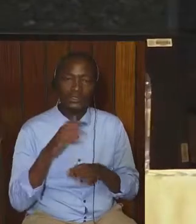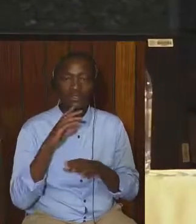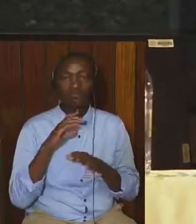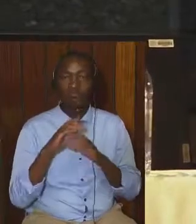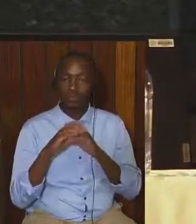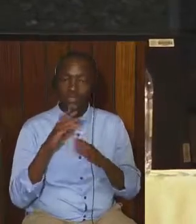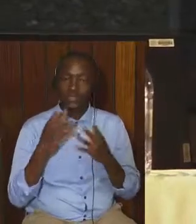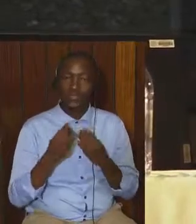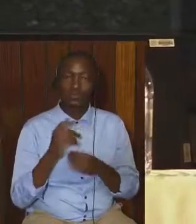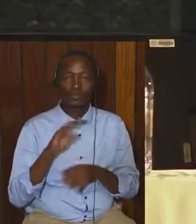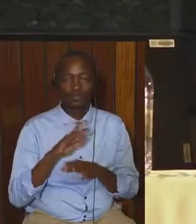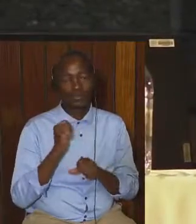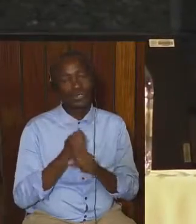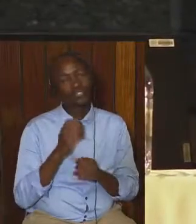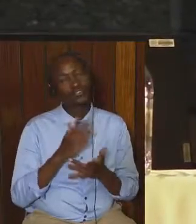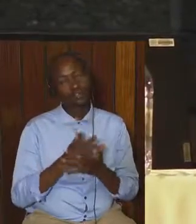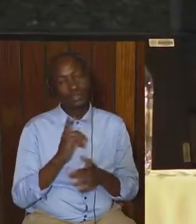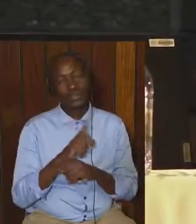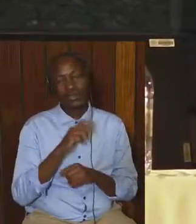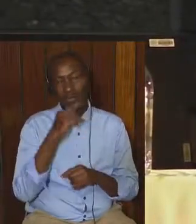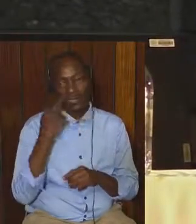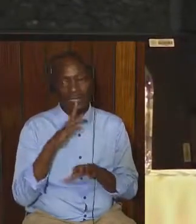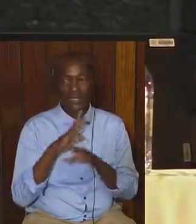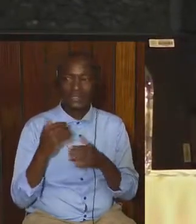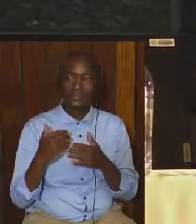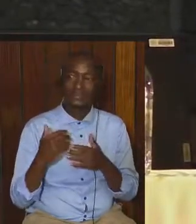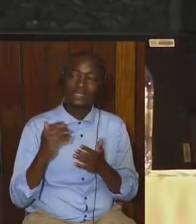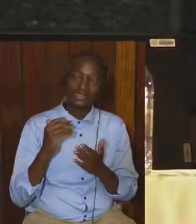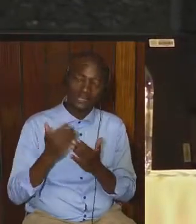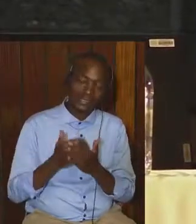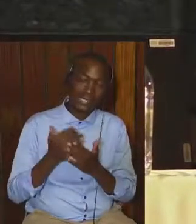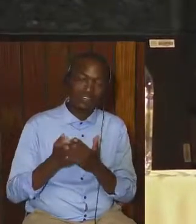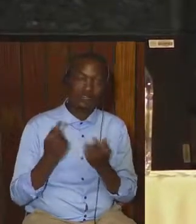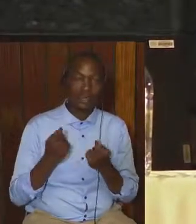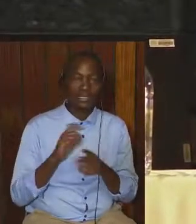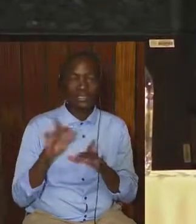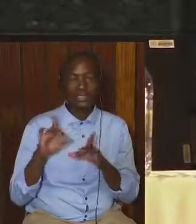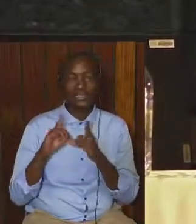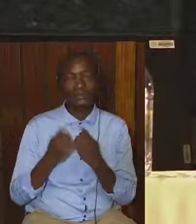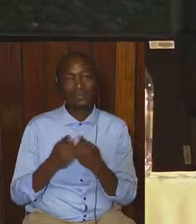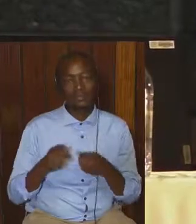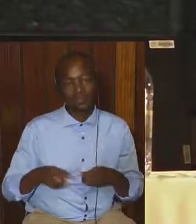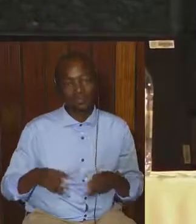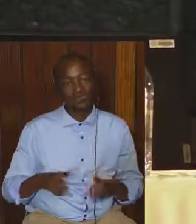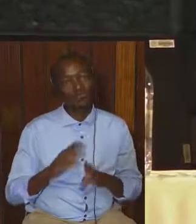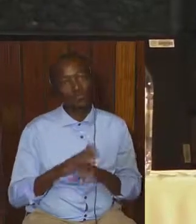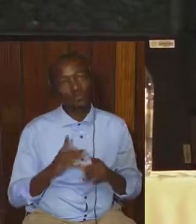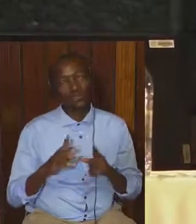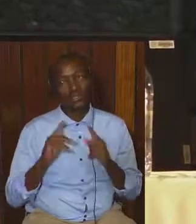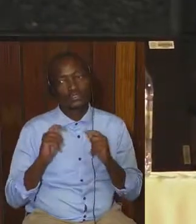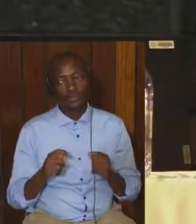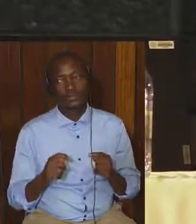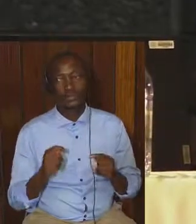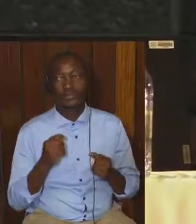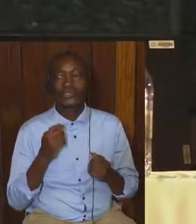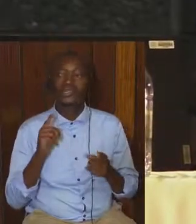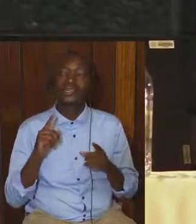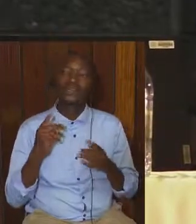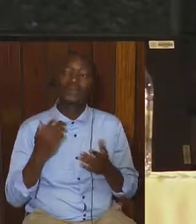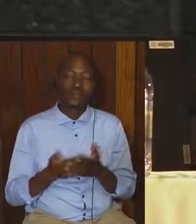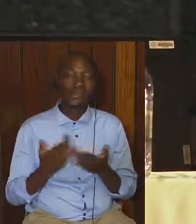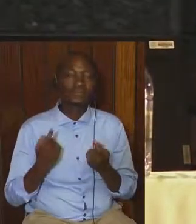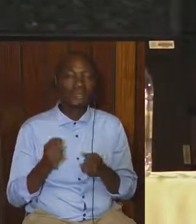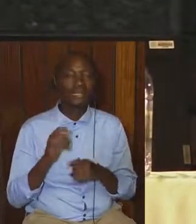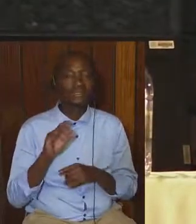to ensure that we really save money as the Department of Roads and Transport. They do not leave site. They could have done that based